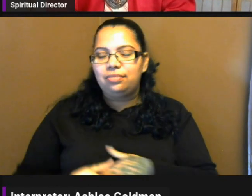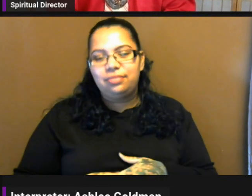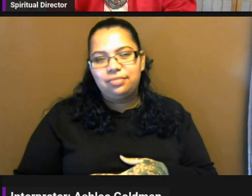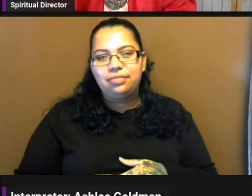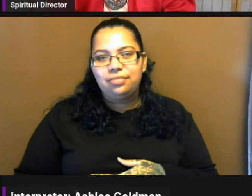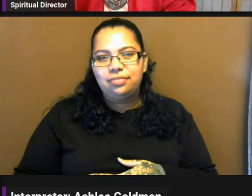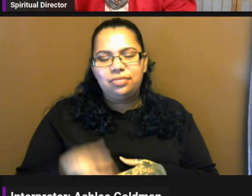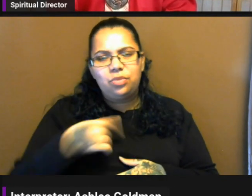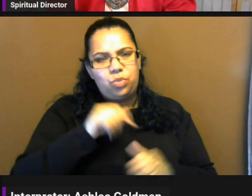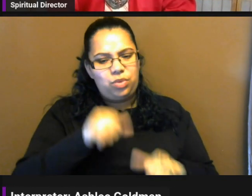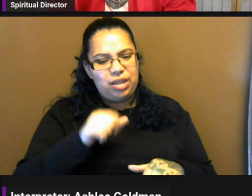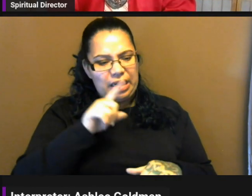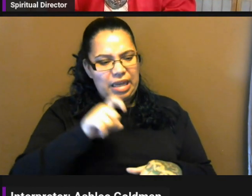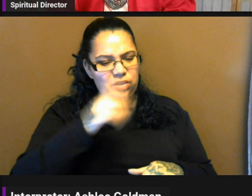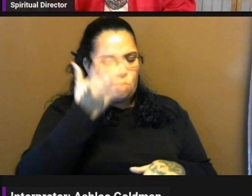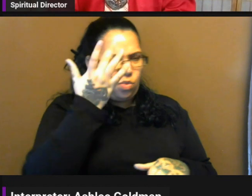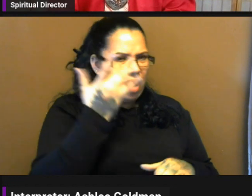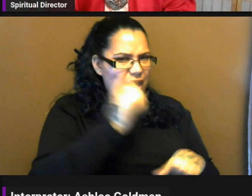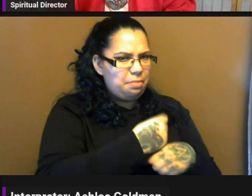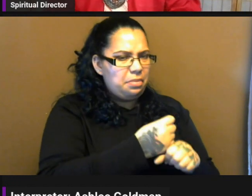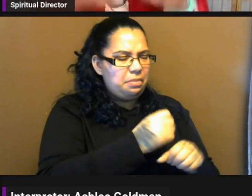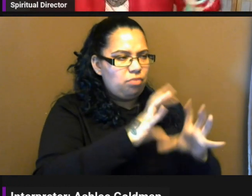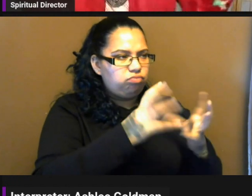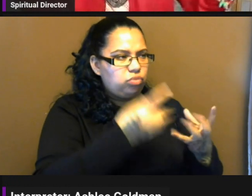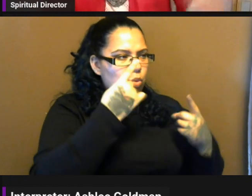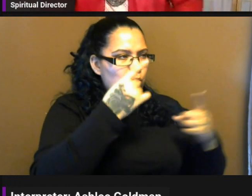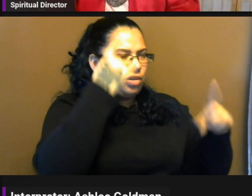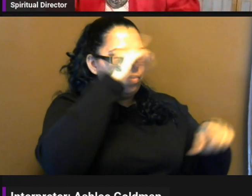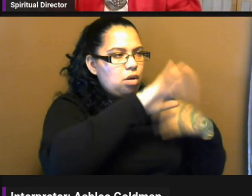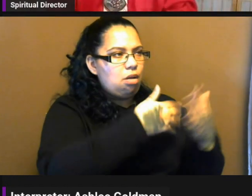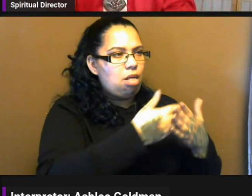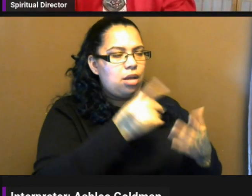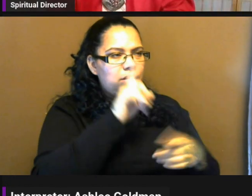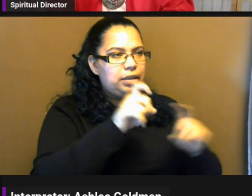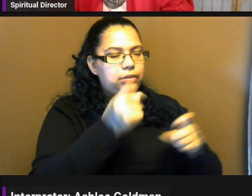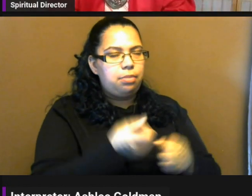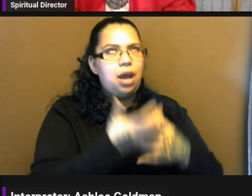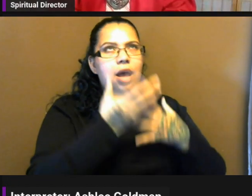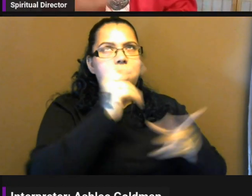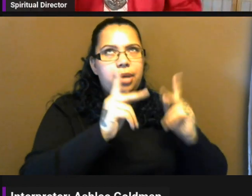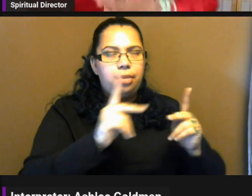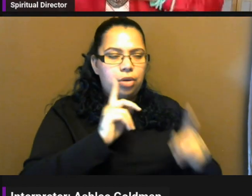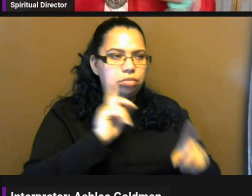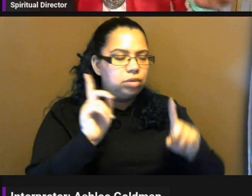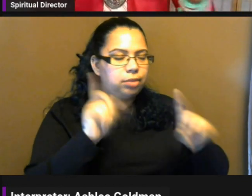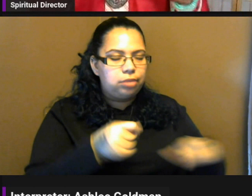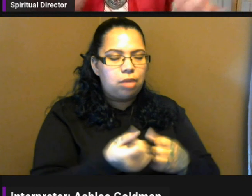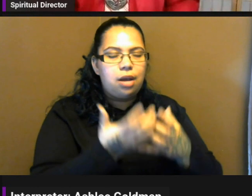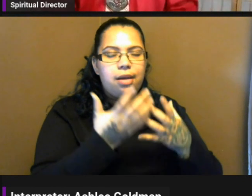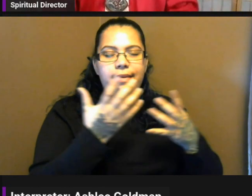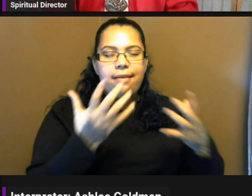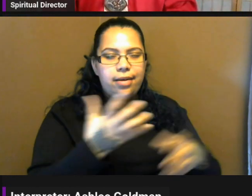Because we can ask, why create a world that works for all? And we can ask a million people and get a million different answers and not feel